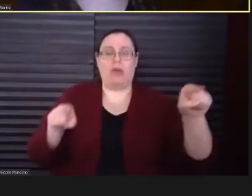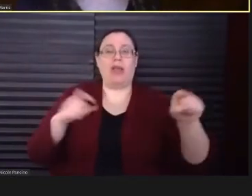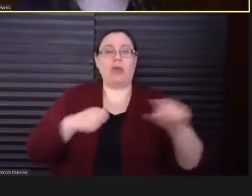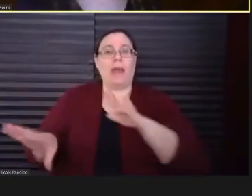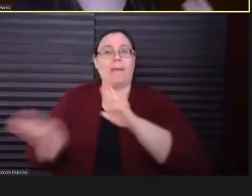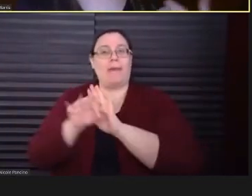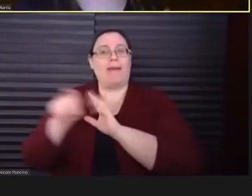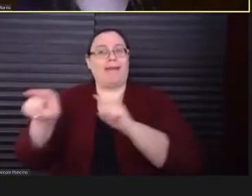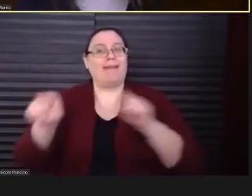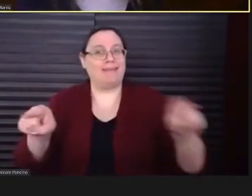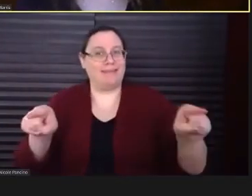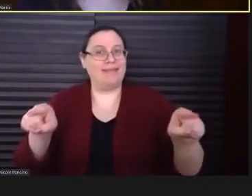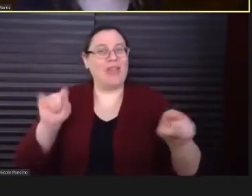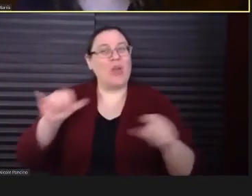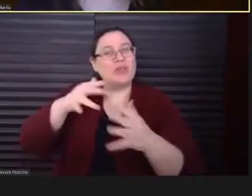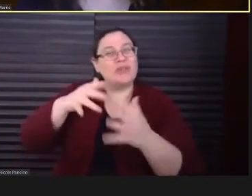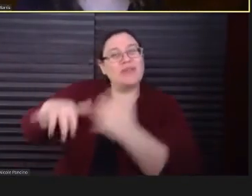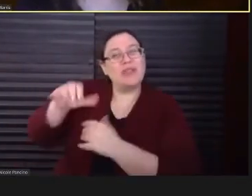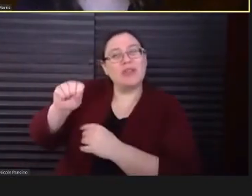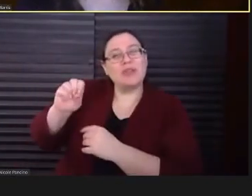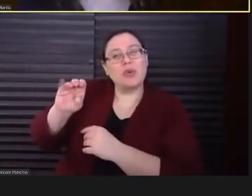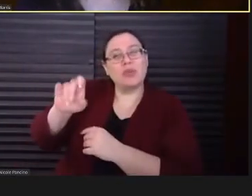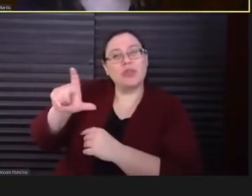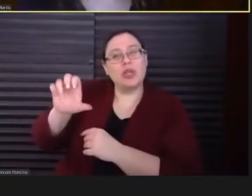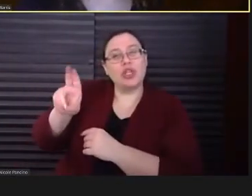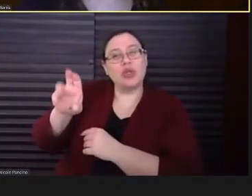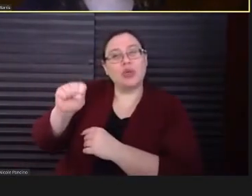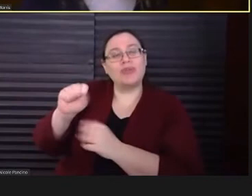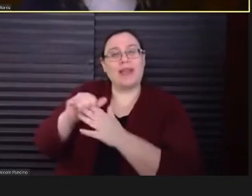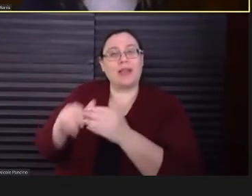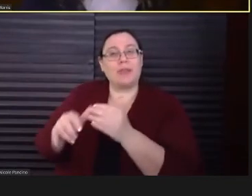social cues that could be provided through augmented and mixed